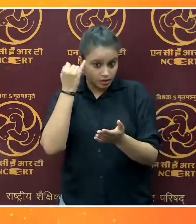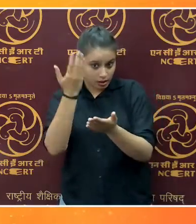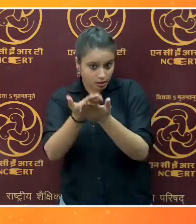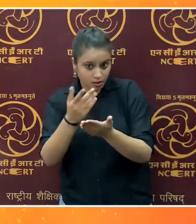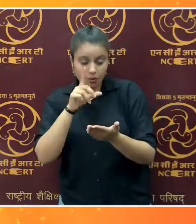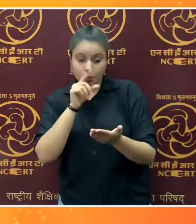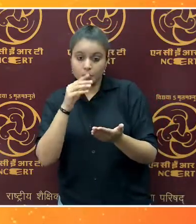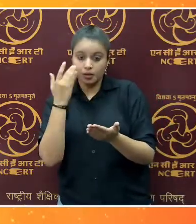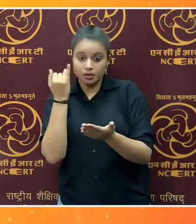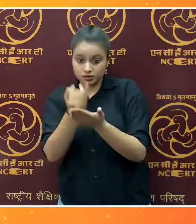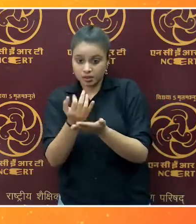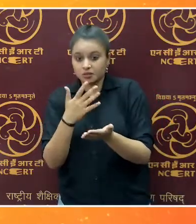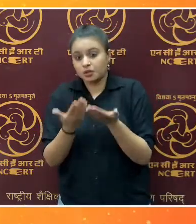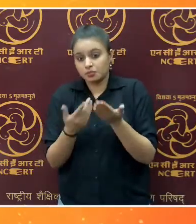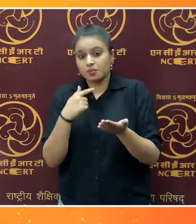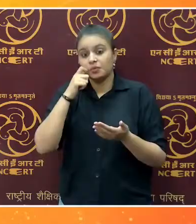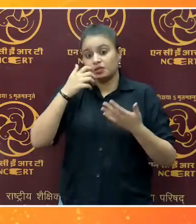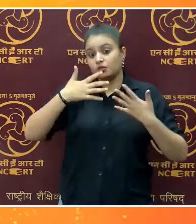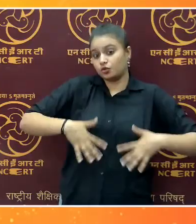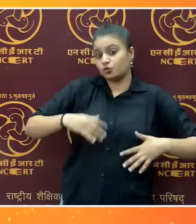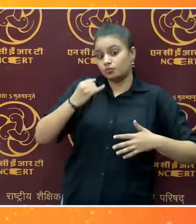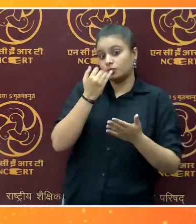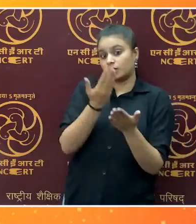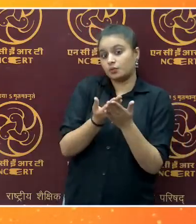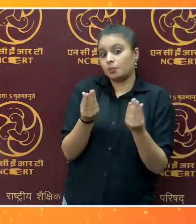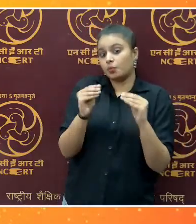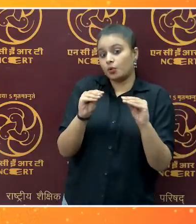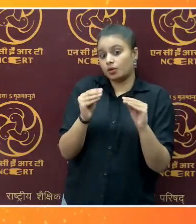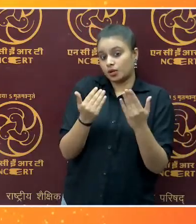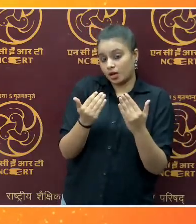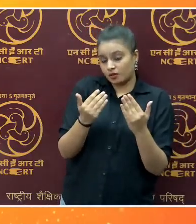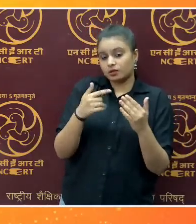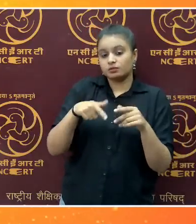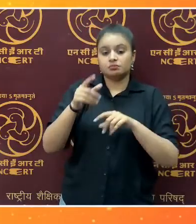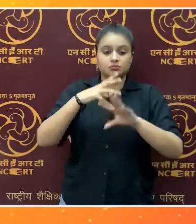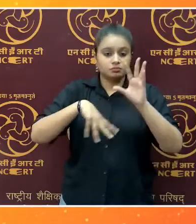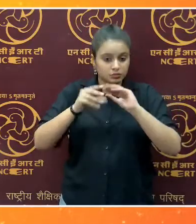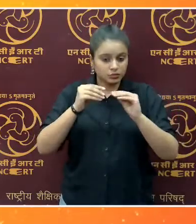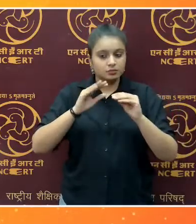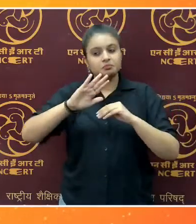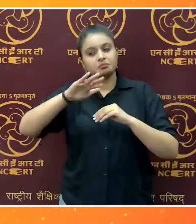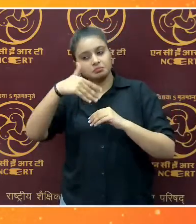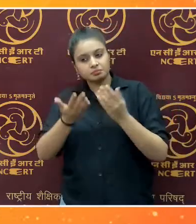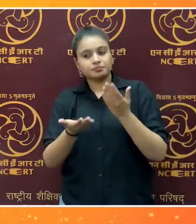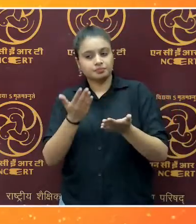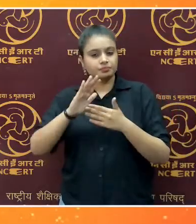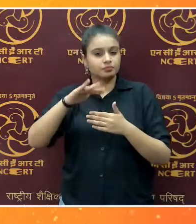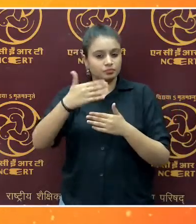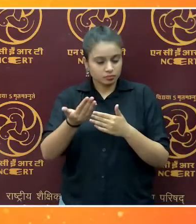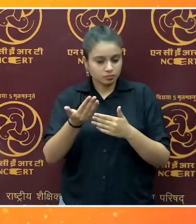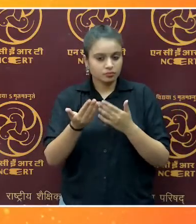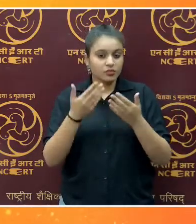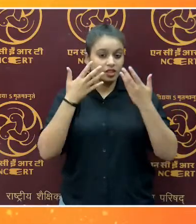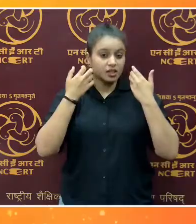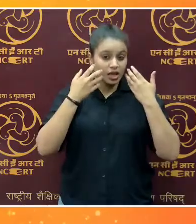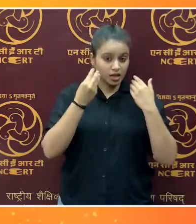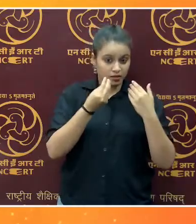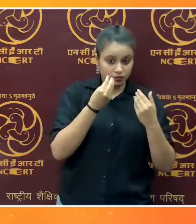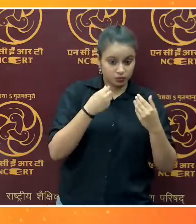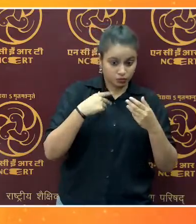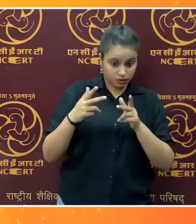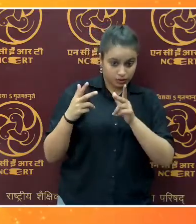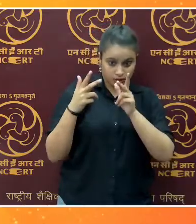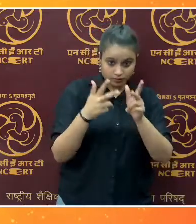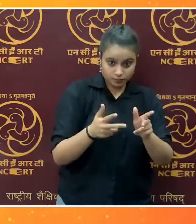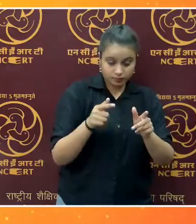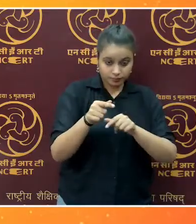much as he followed yes, human that can advice. be another point of view, right? So he gets to learn after this. After cat food man tells him,